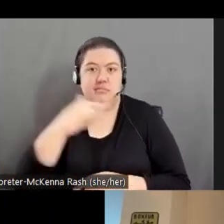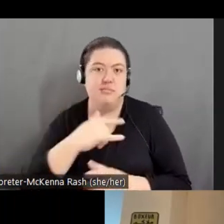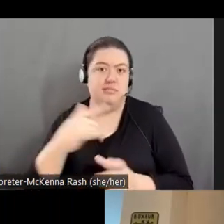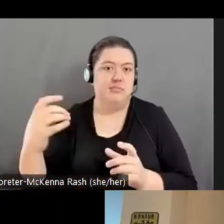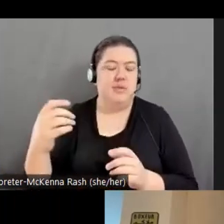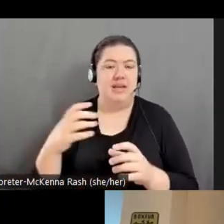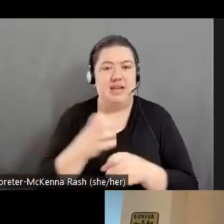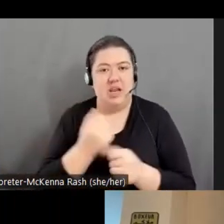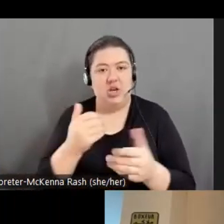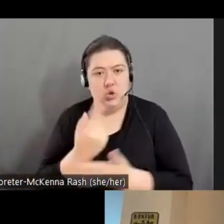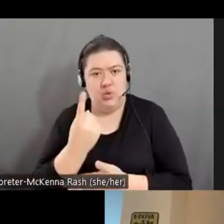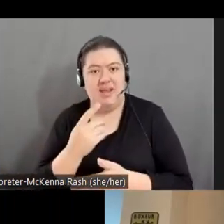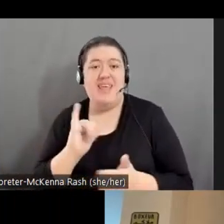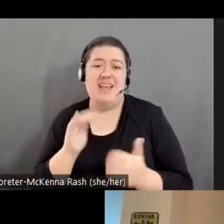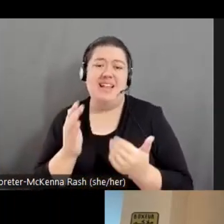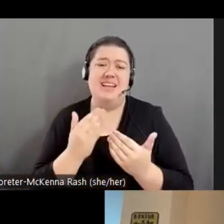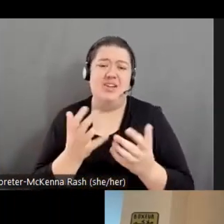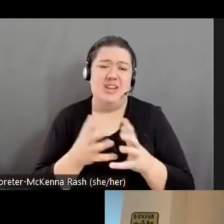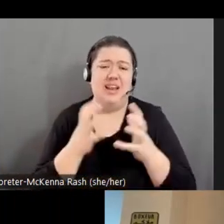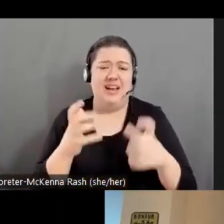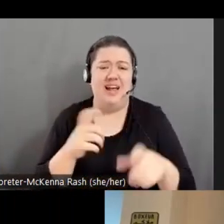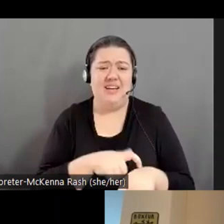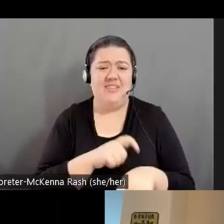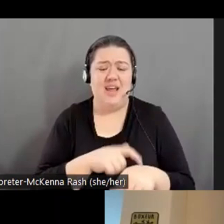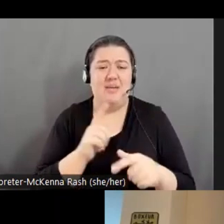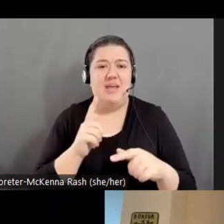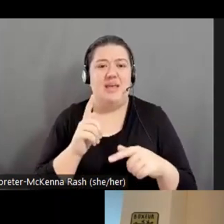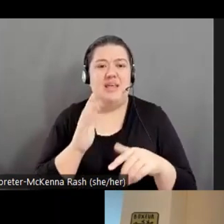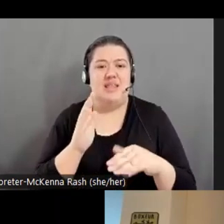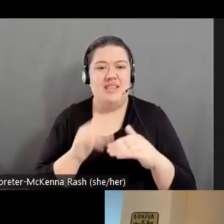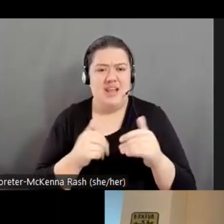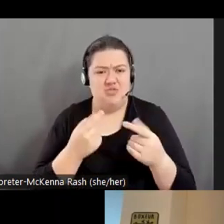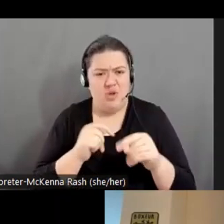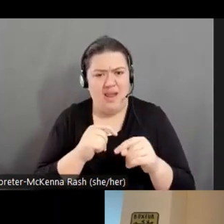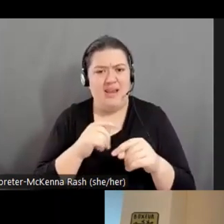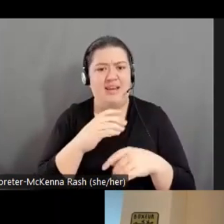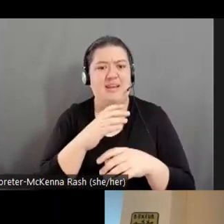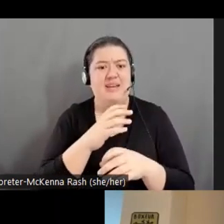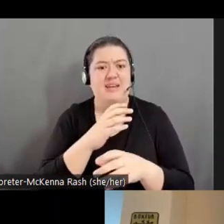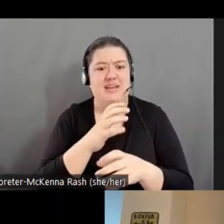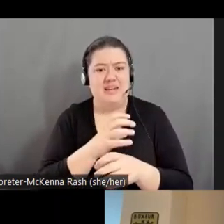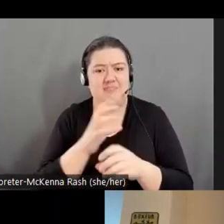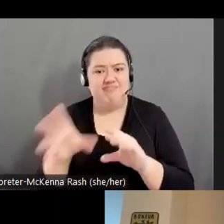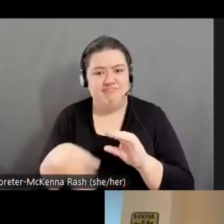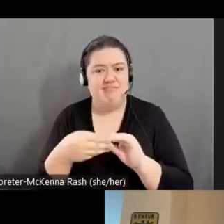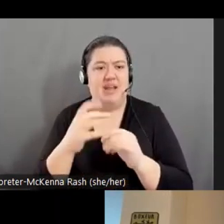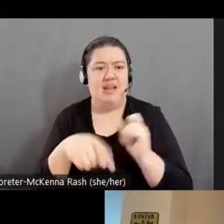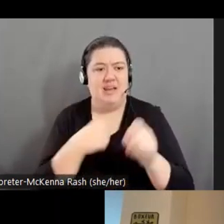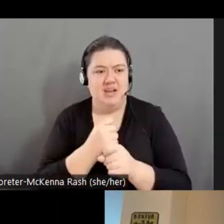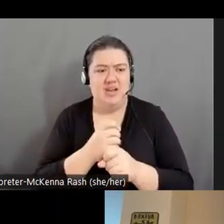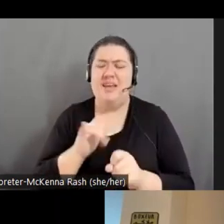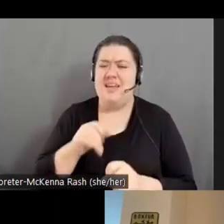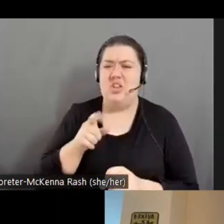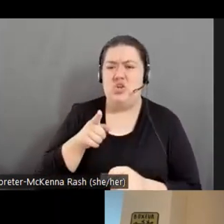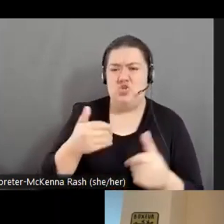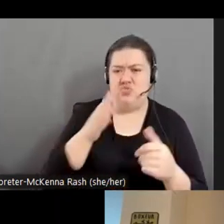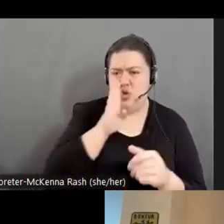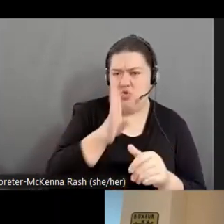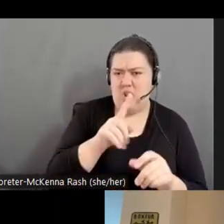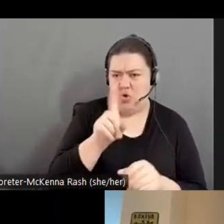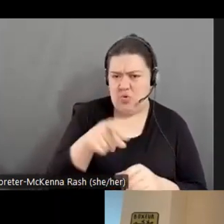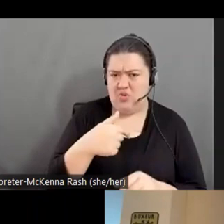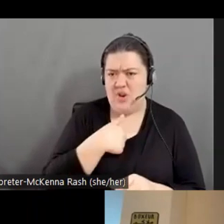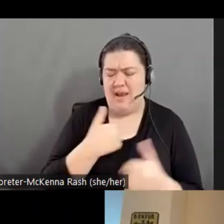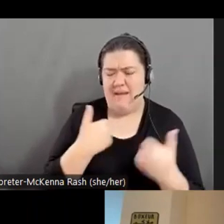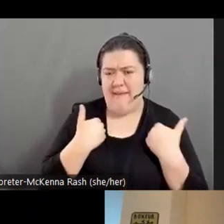in most situations than repeatedly getting another year. Did that make sense? So, yeah, and you just addressed a question that I had when you're talking, referring